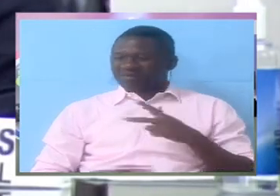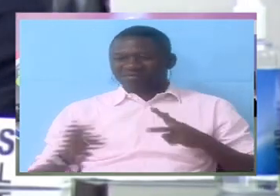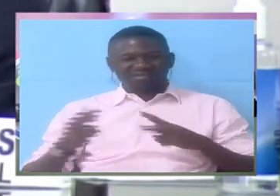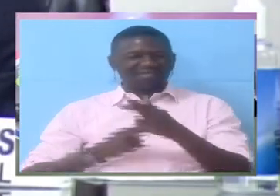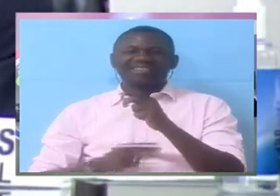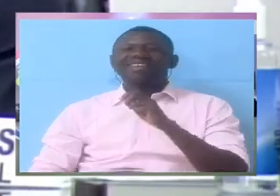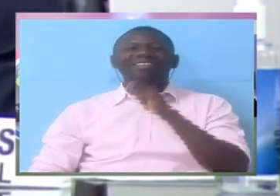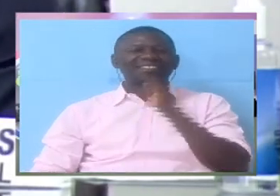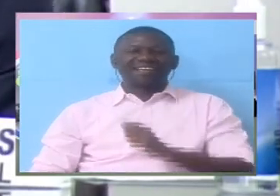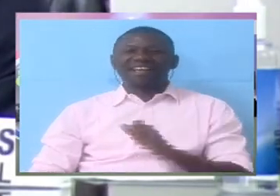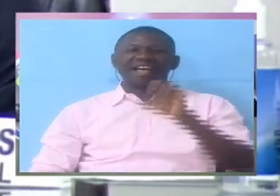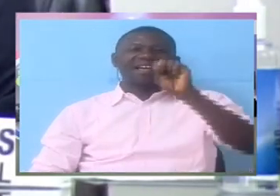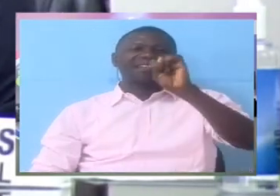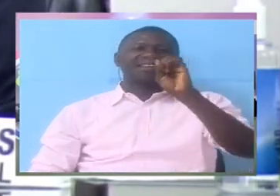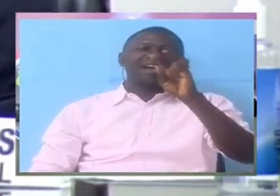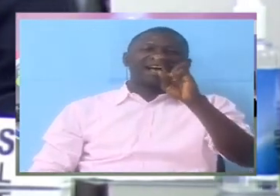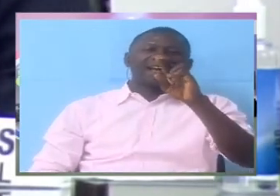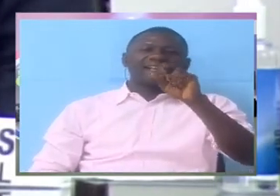I am not used to that.